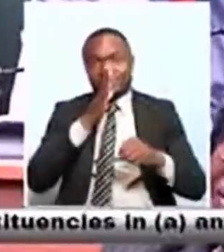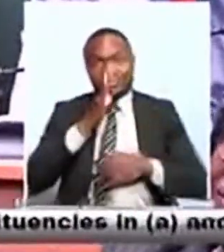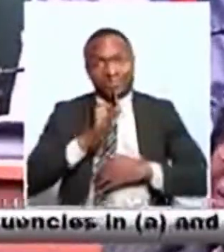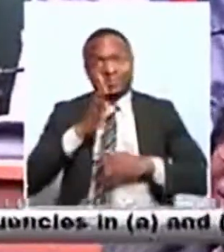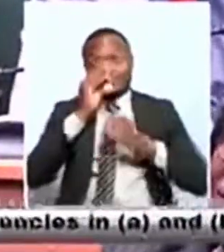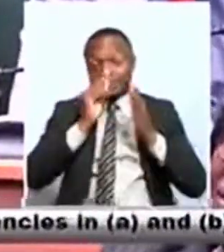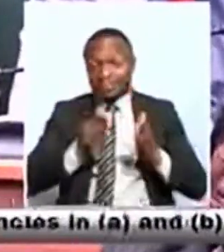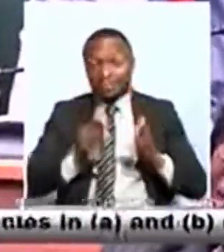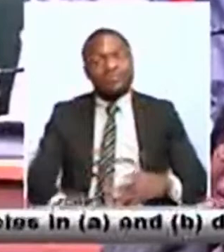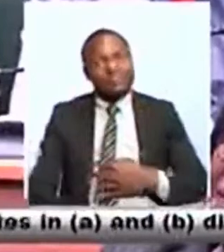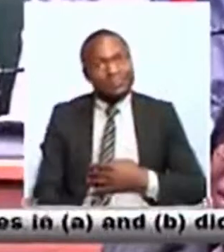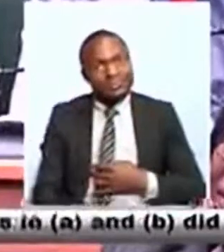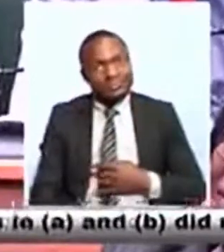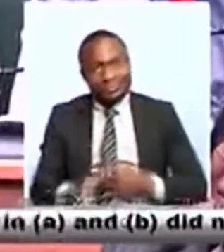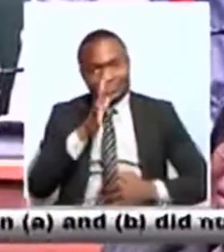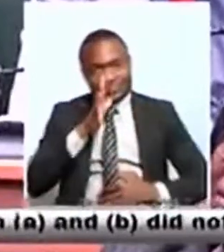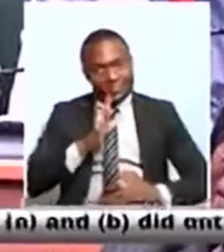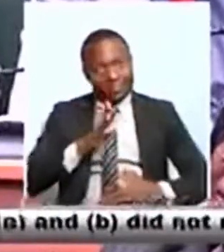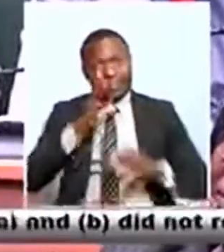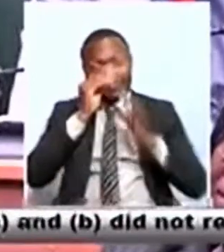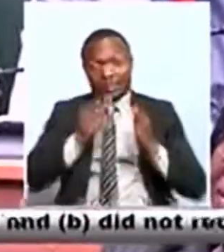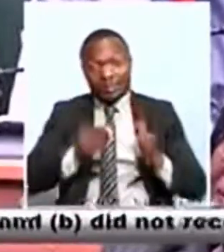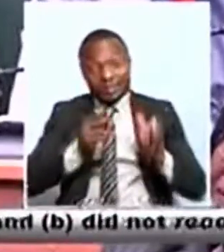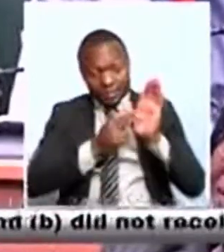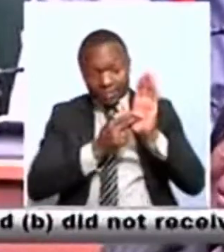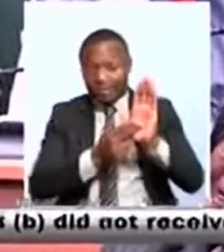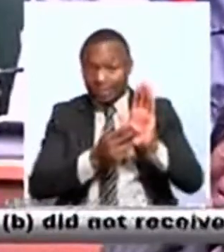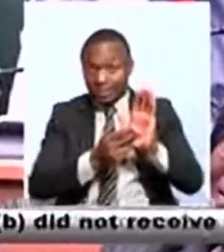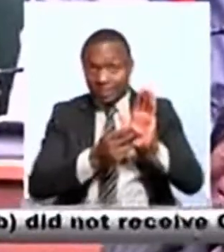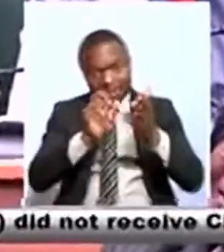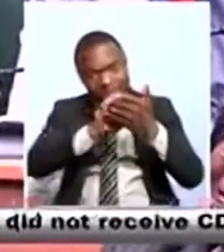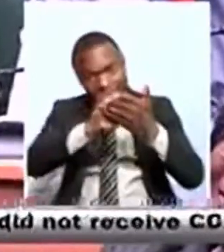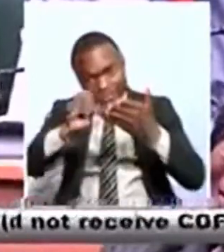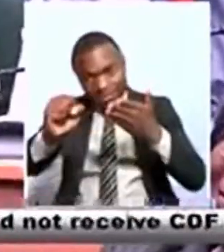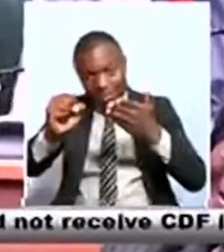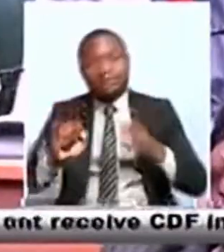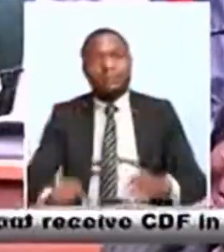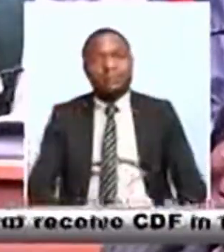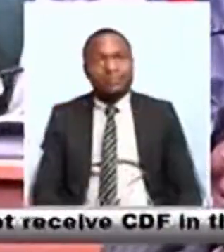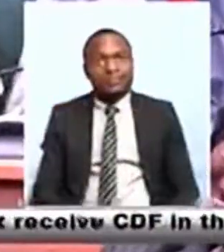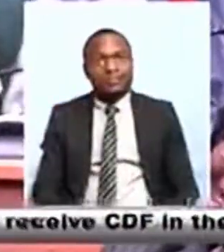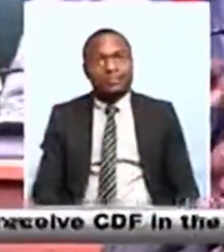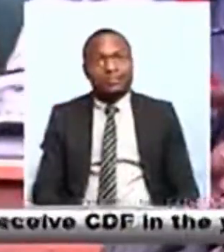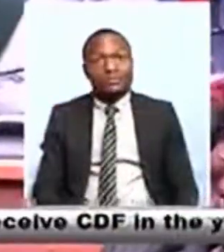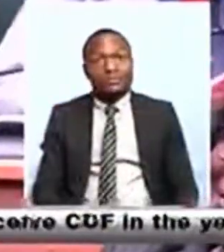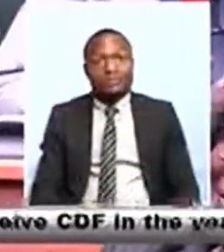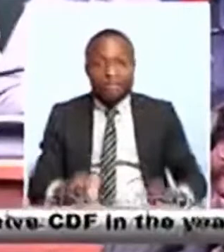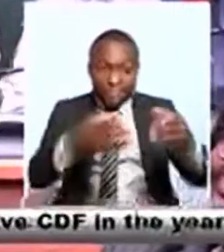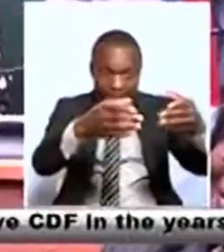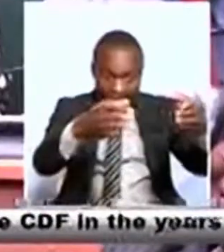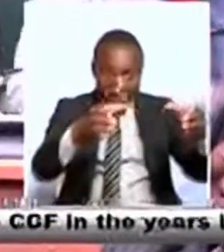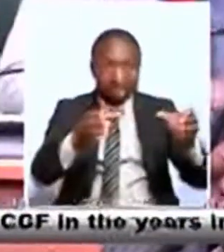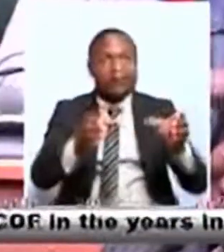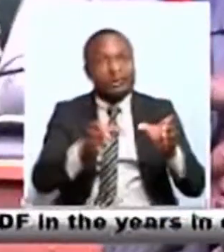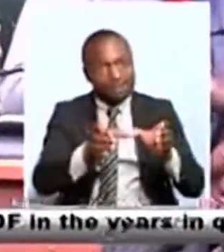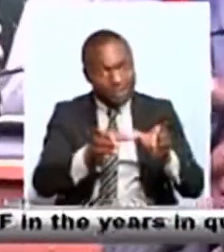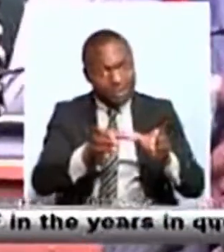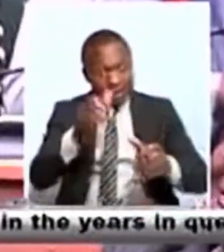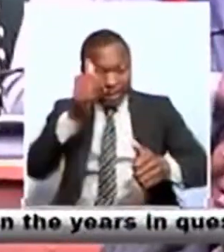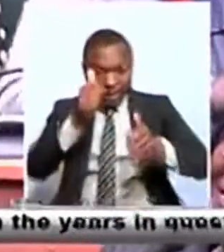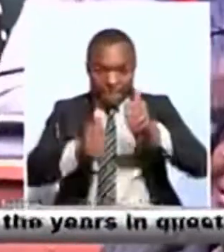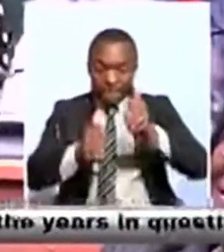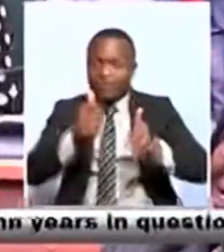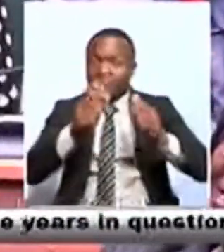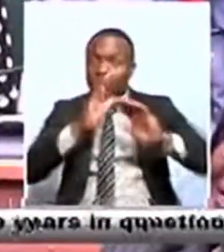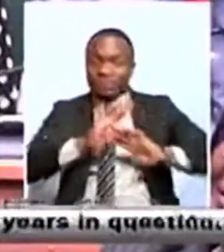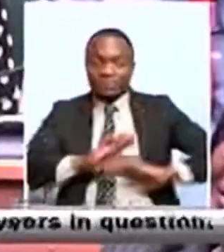Madam Speaker, I indicated in my statement that there were constituencies which were completely